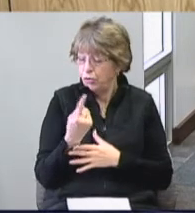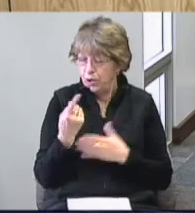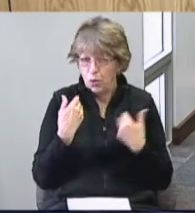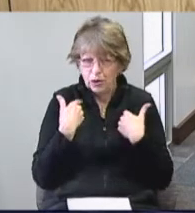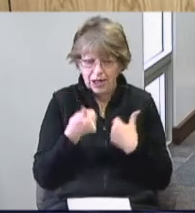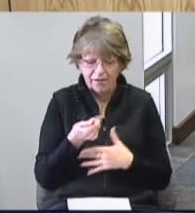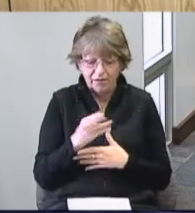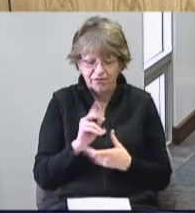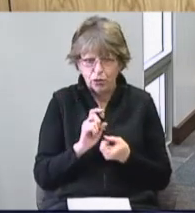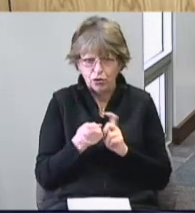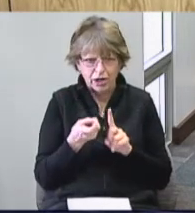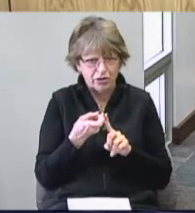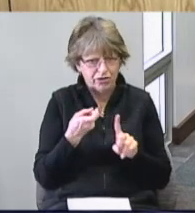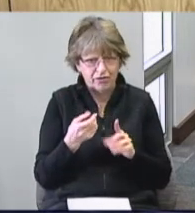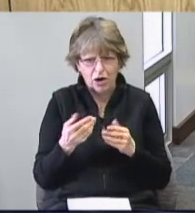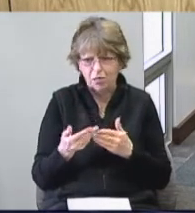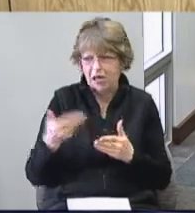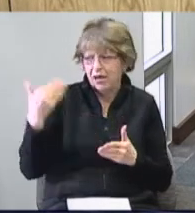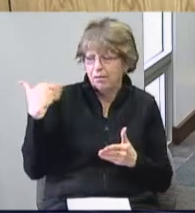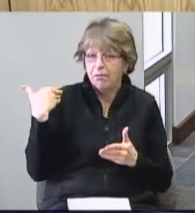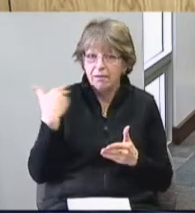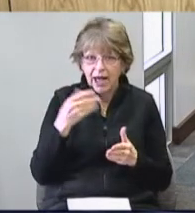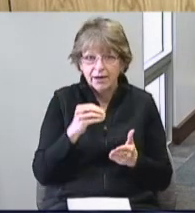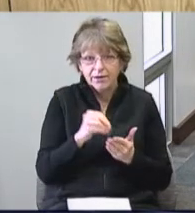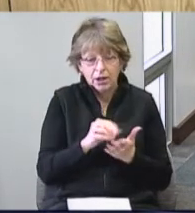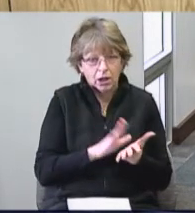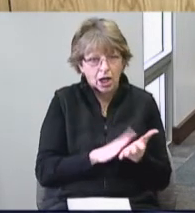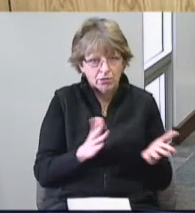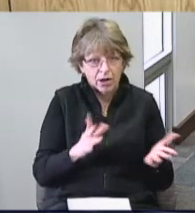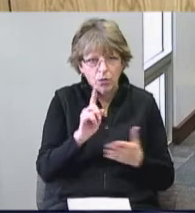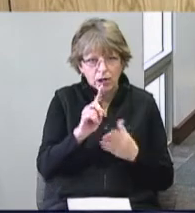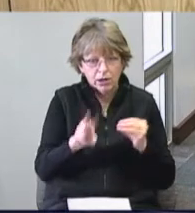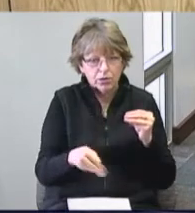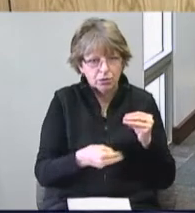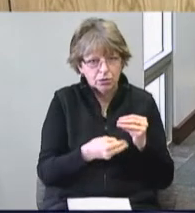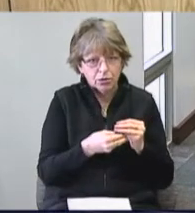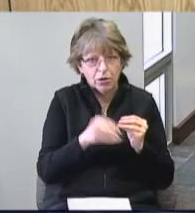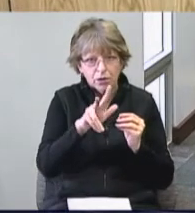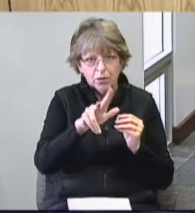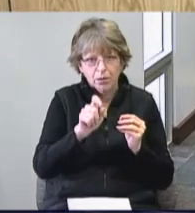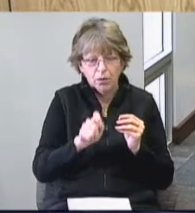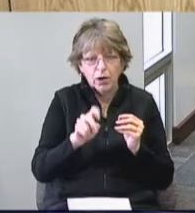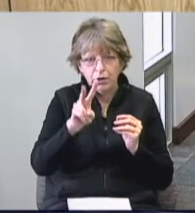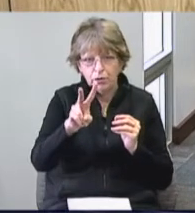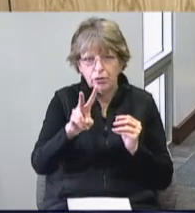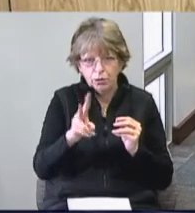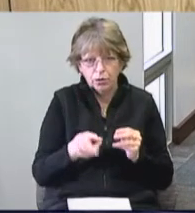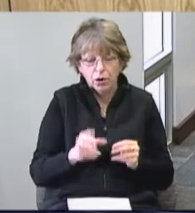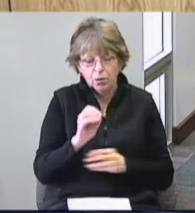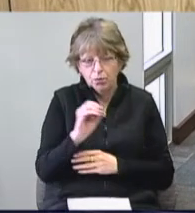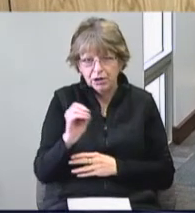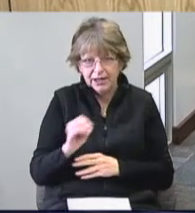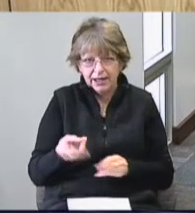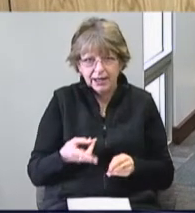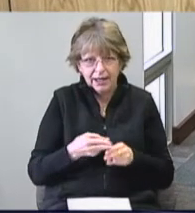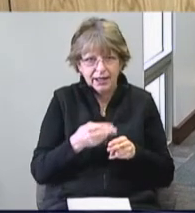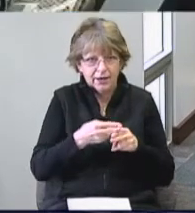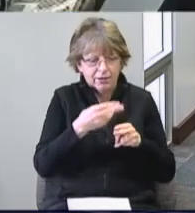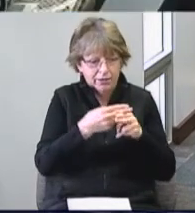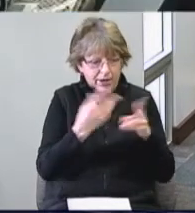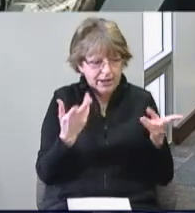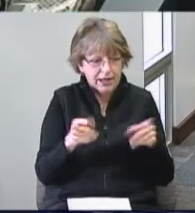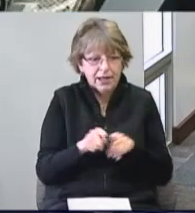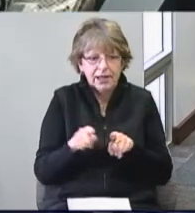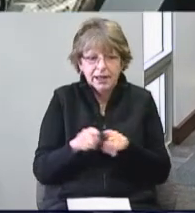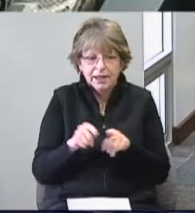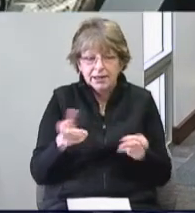from the last contract. One is to include a 3.2% increase, the same as merit step increases